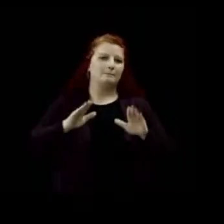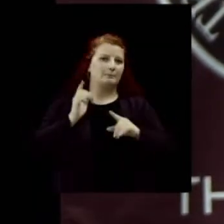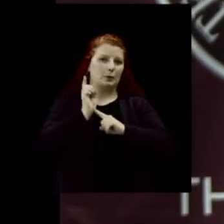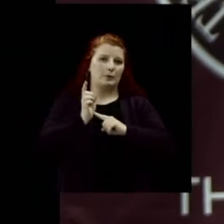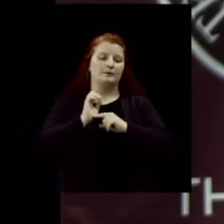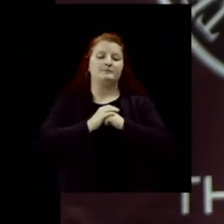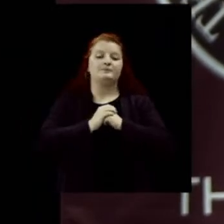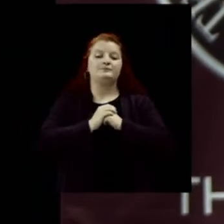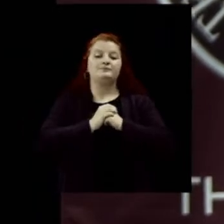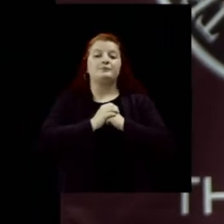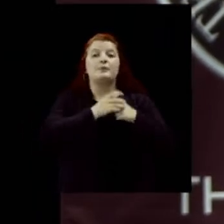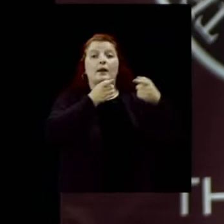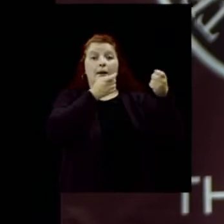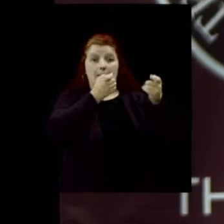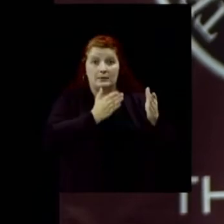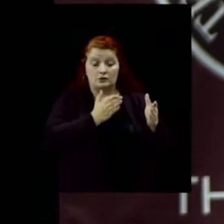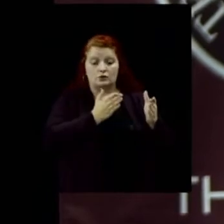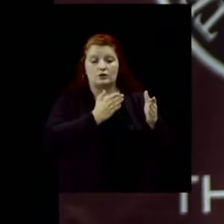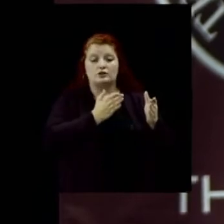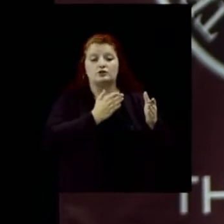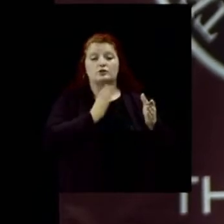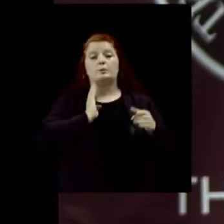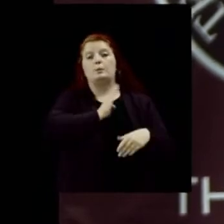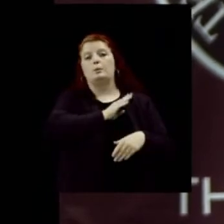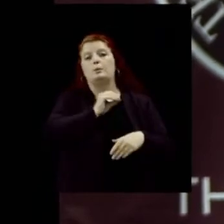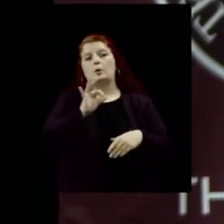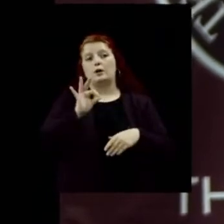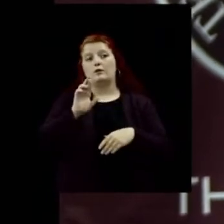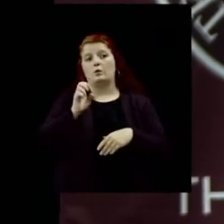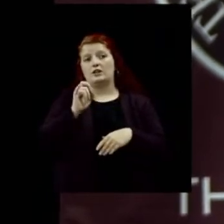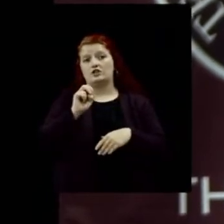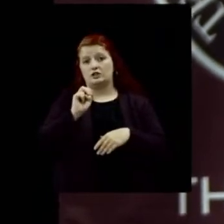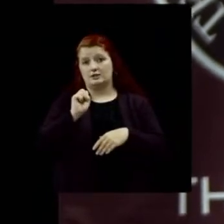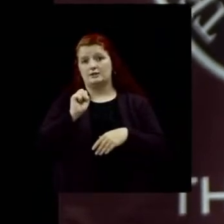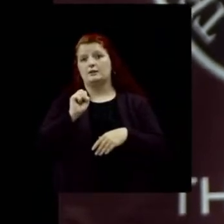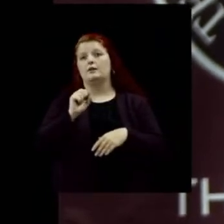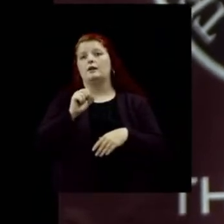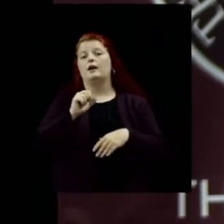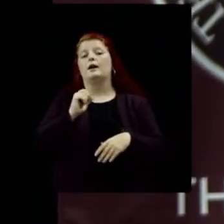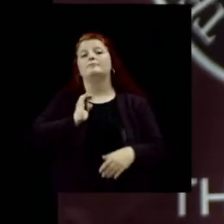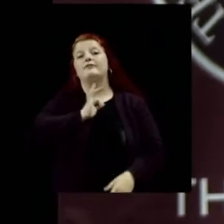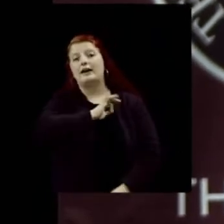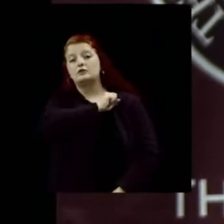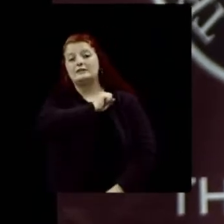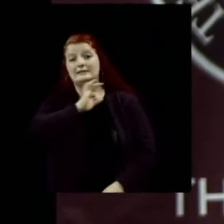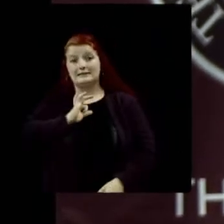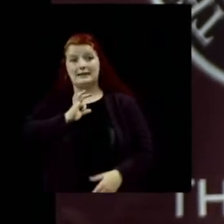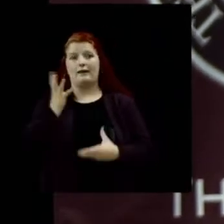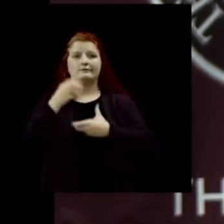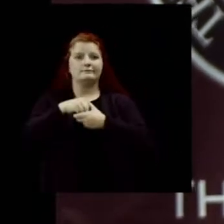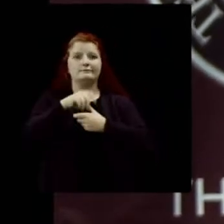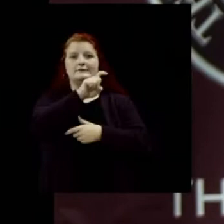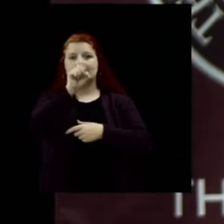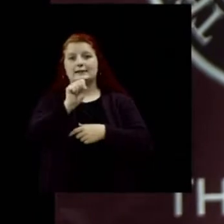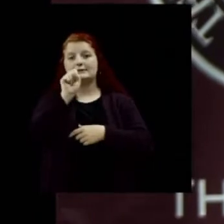administration, Board of Regents, faculty and staff of Texas Southern University salute each